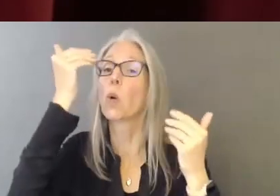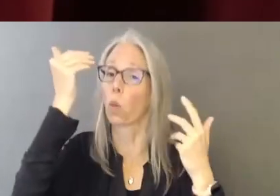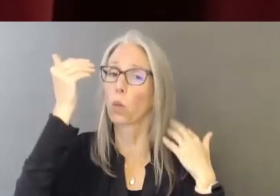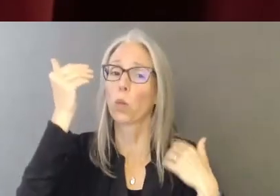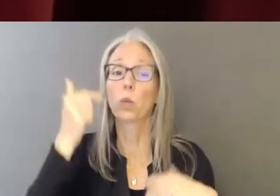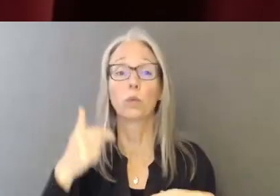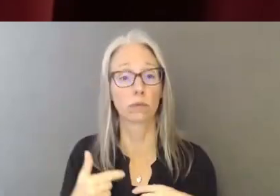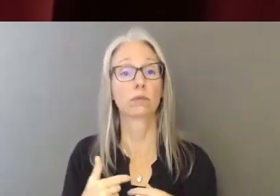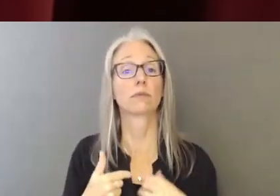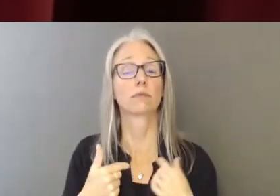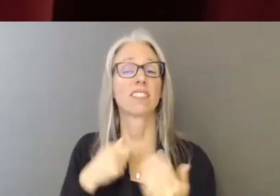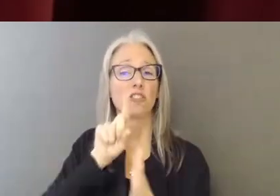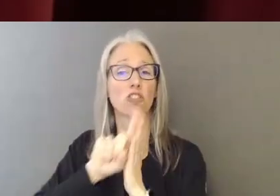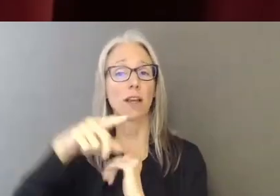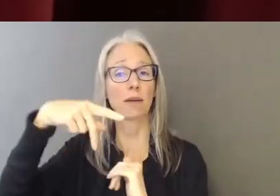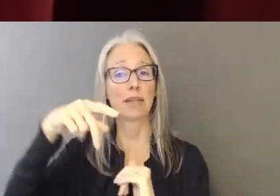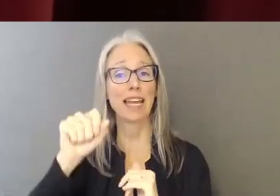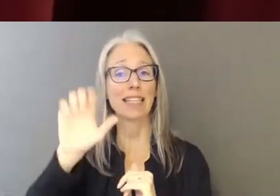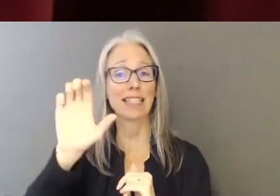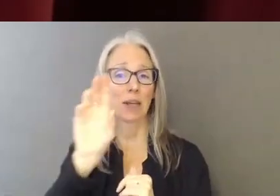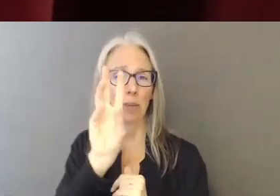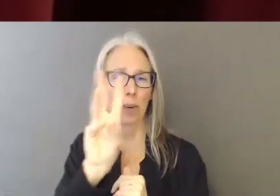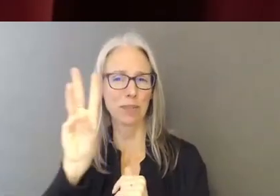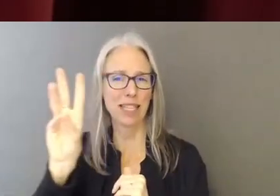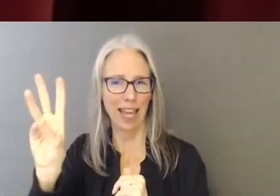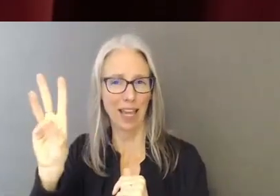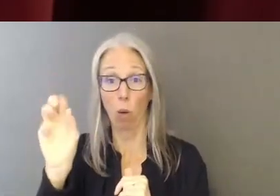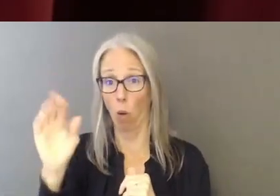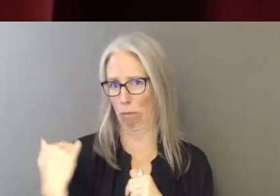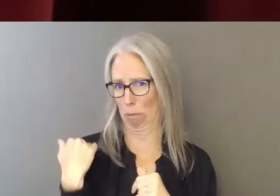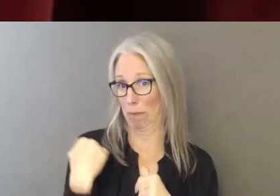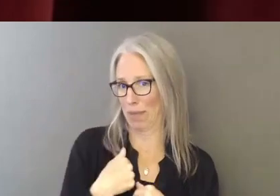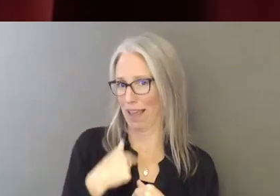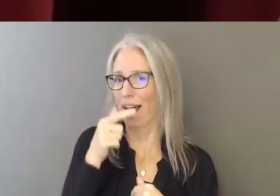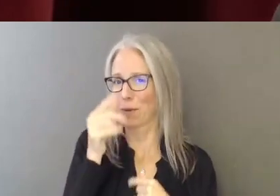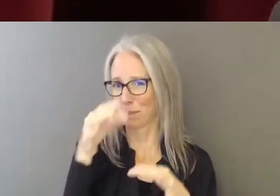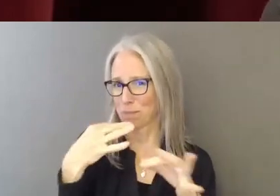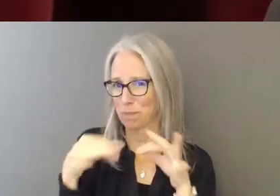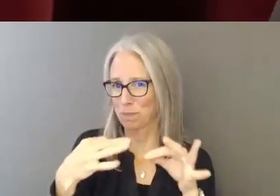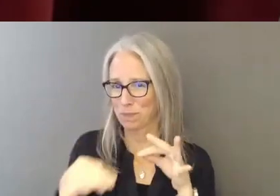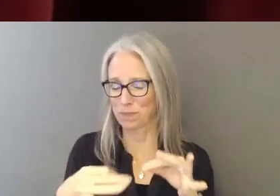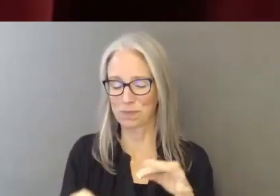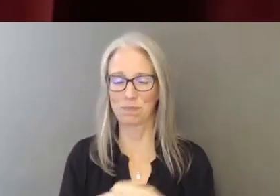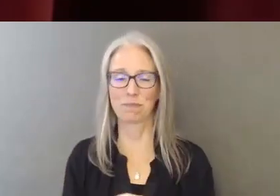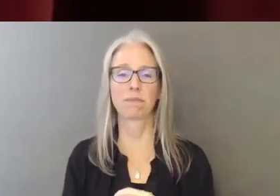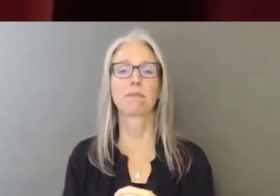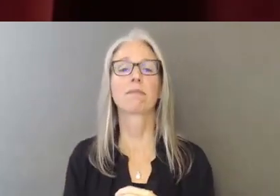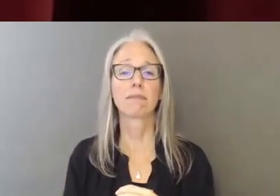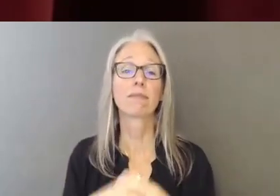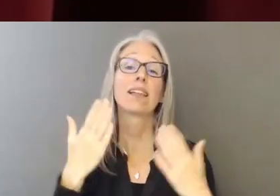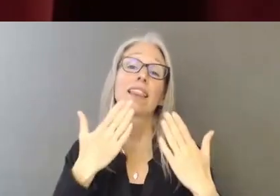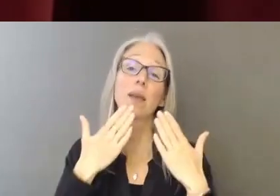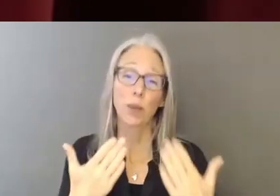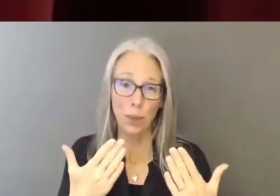conference. Feel free to check the PSC Partners website or ask me and I'll point it out to you. And I want to thank you and